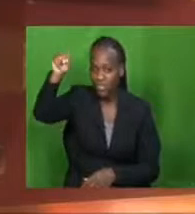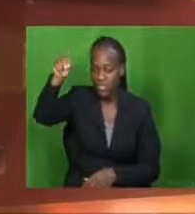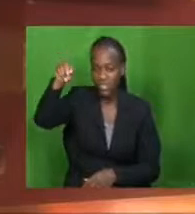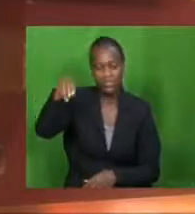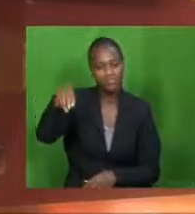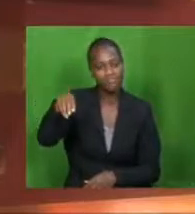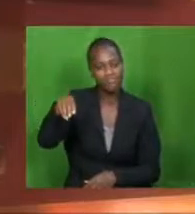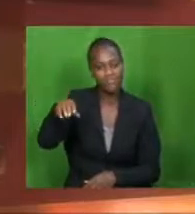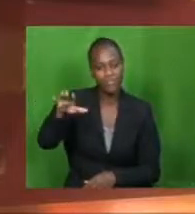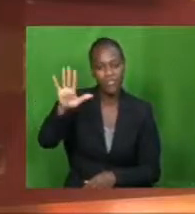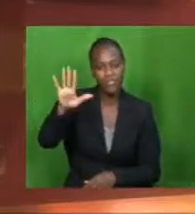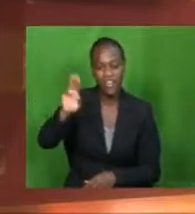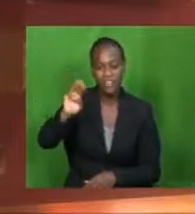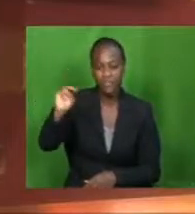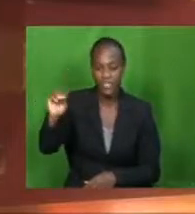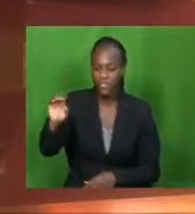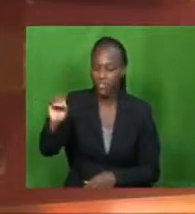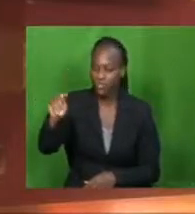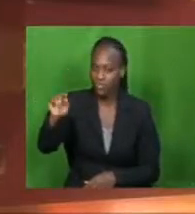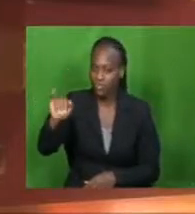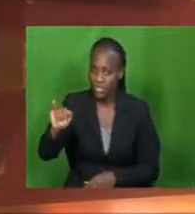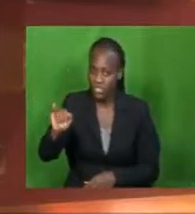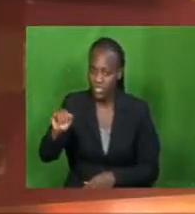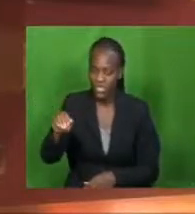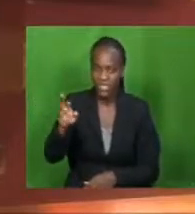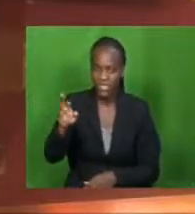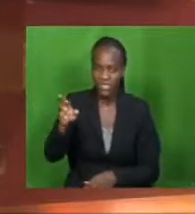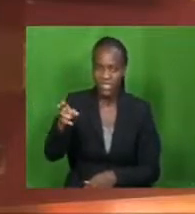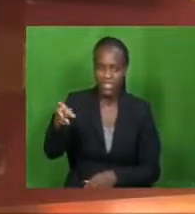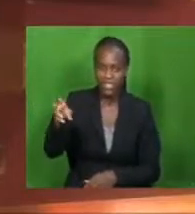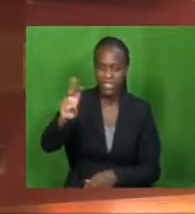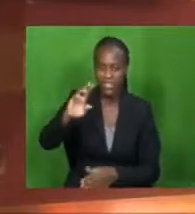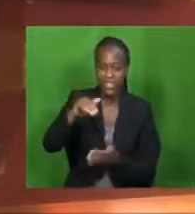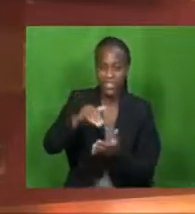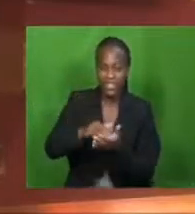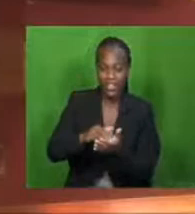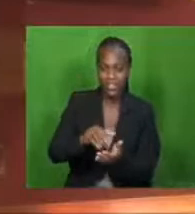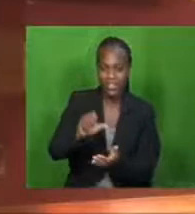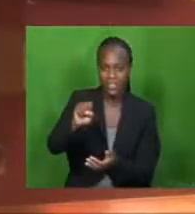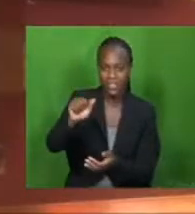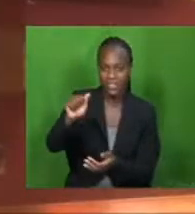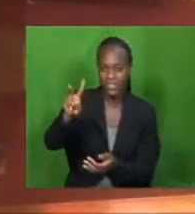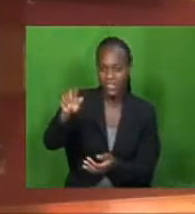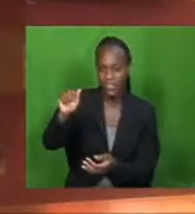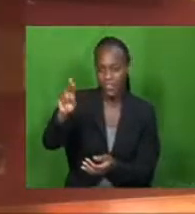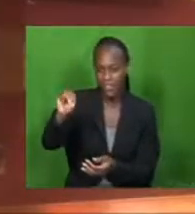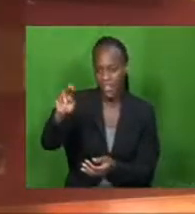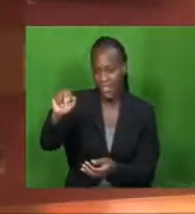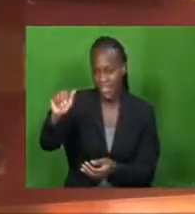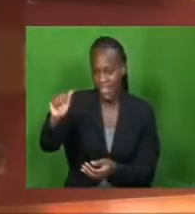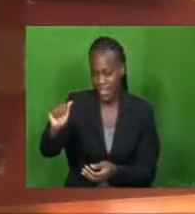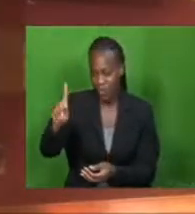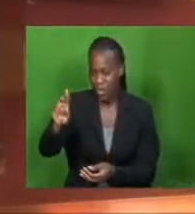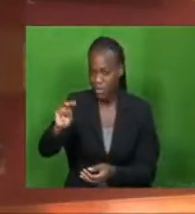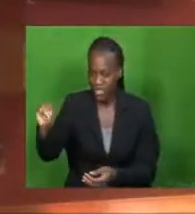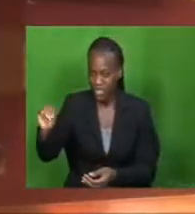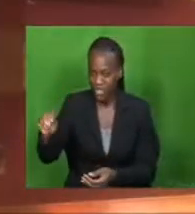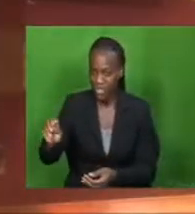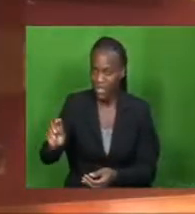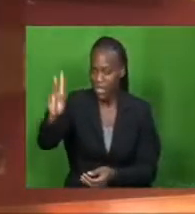1 million seedlings. Oti, 600,000 seedlings. Savannah, 1 million seedlings. Upper